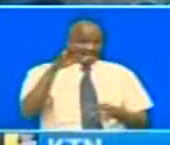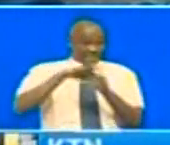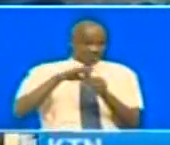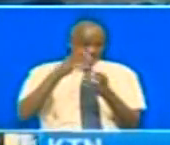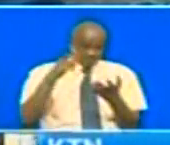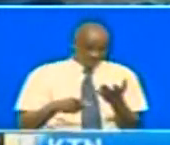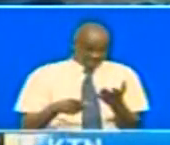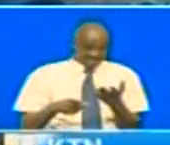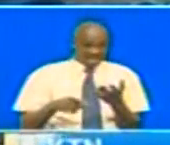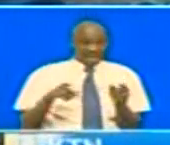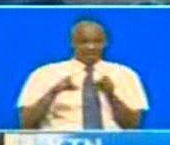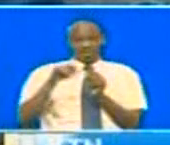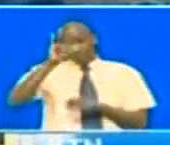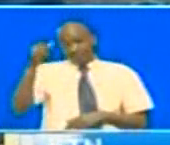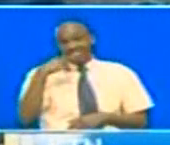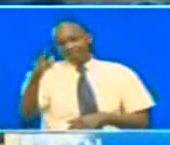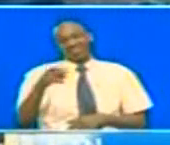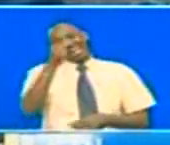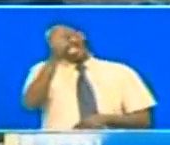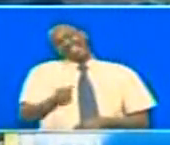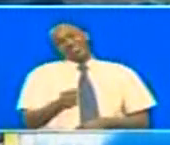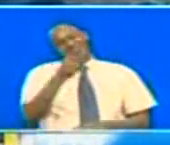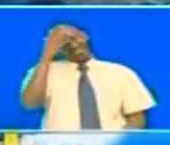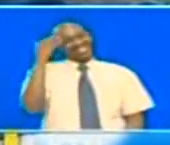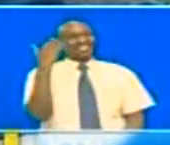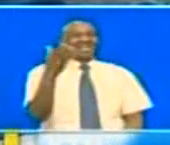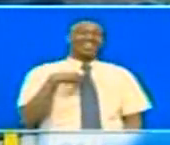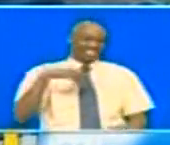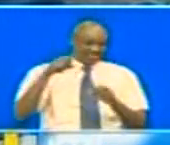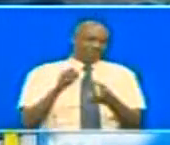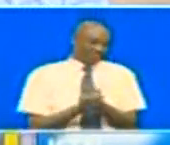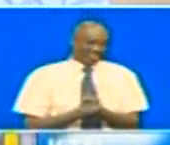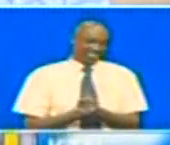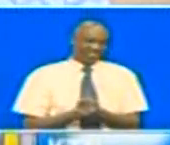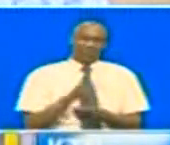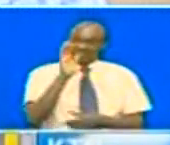"Cord, forget about Kajiado Central. We are taking that seat from you."